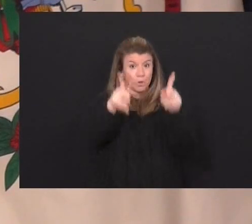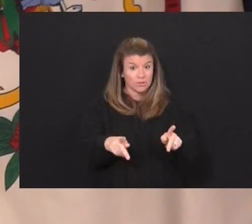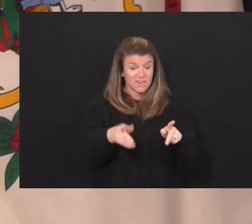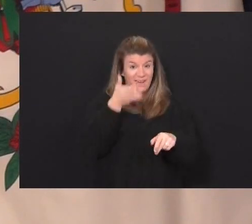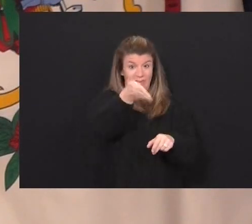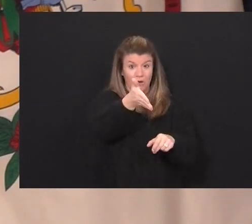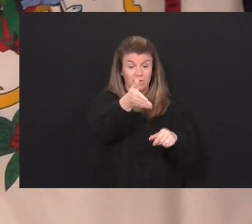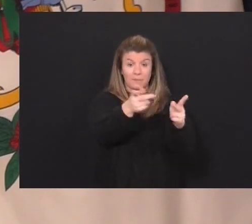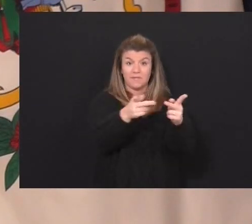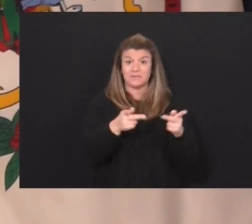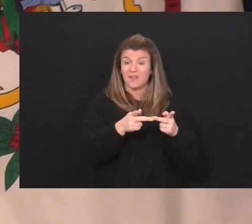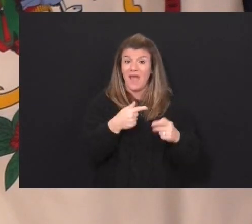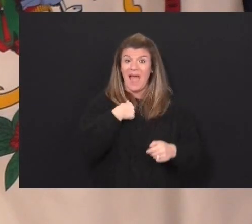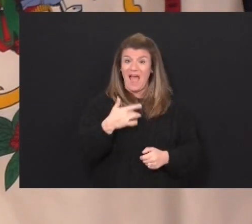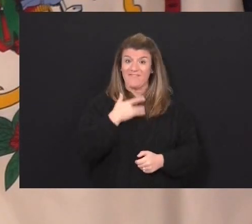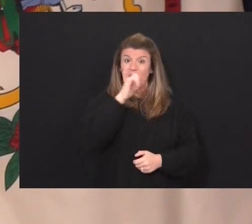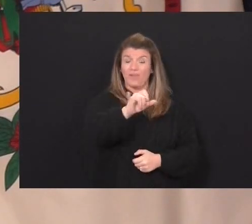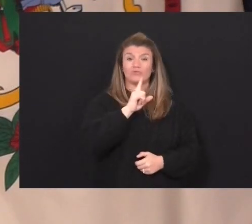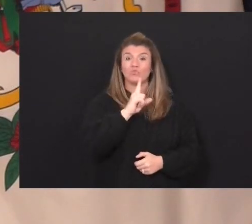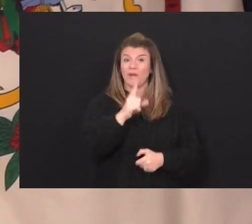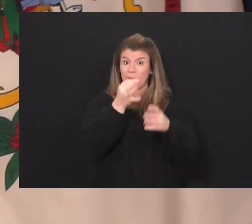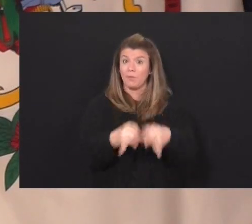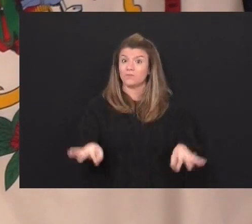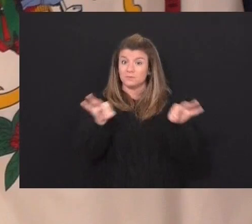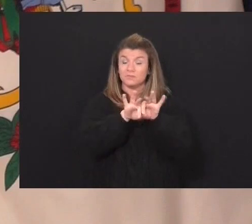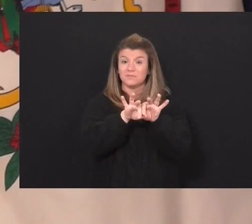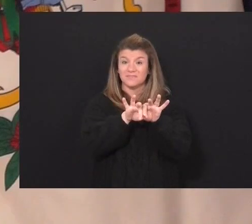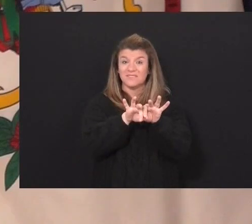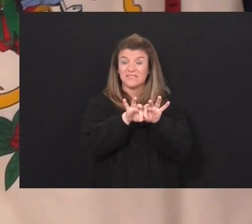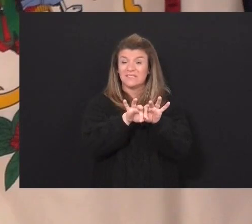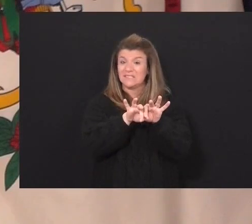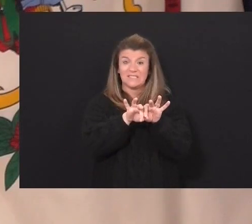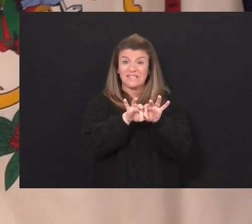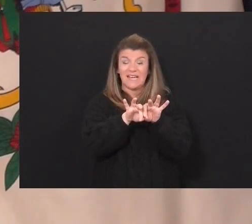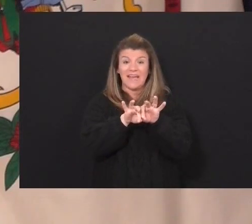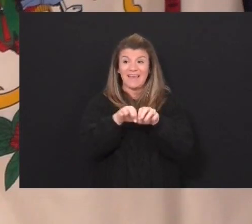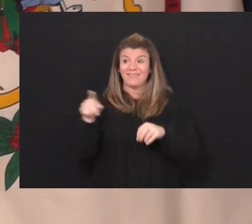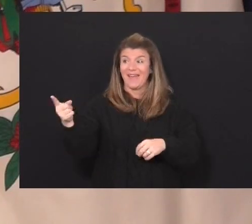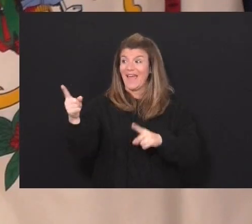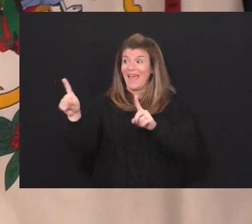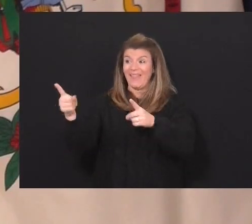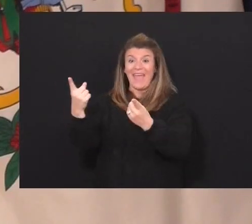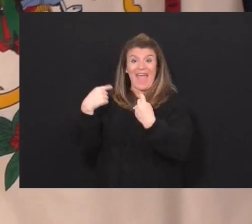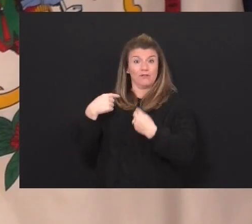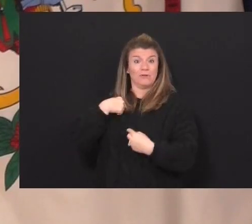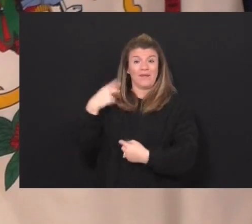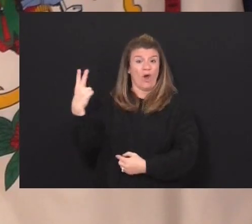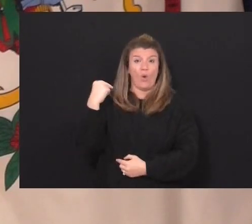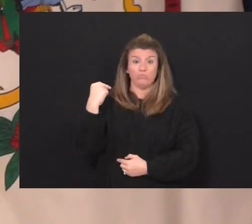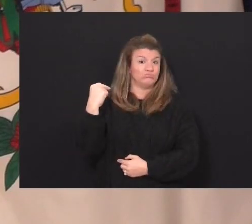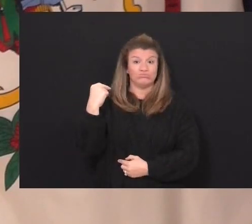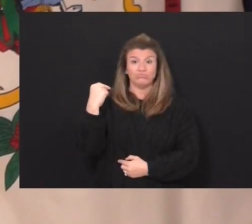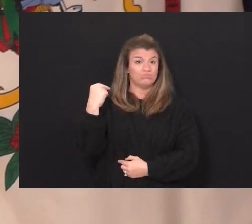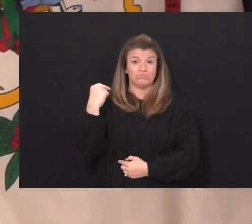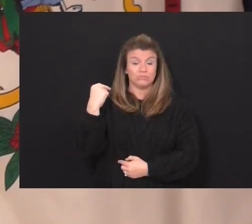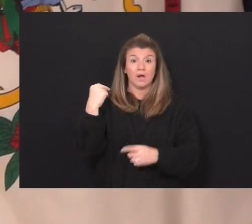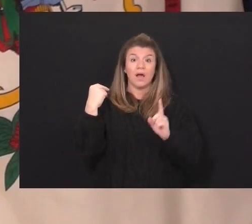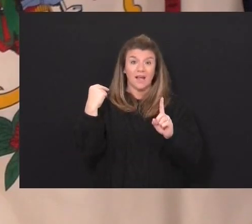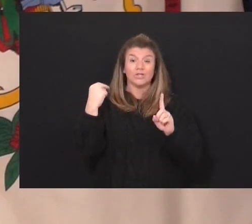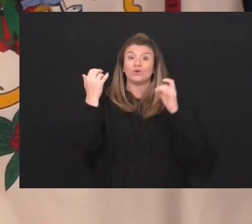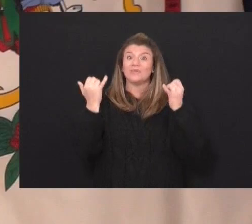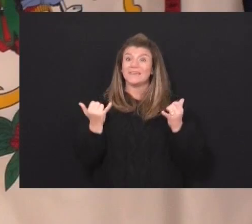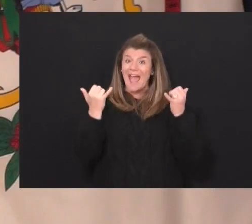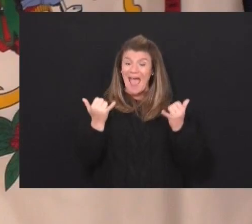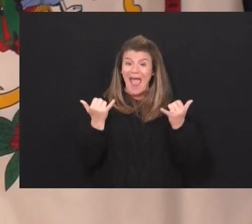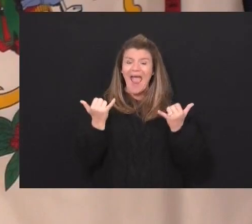think that's really, really important. And the answer was unequivocally no. So today, after